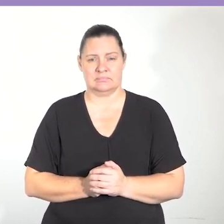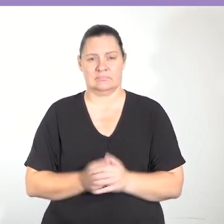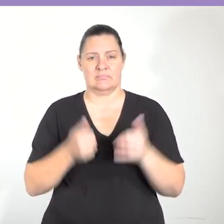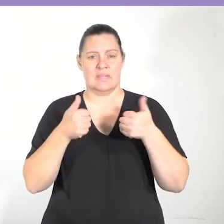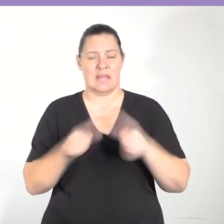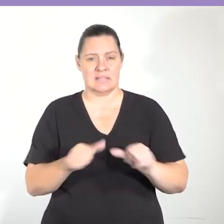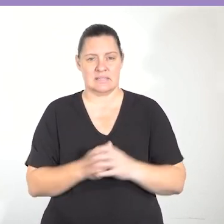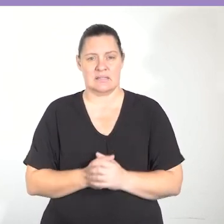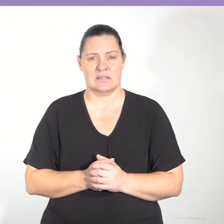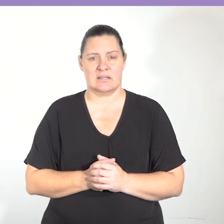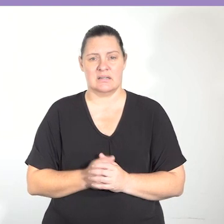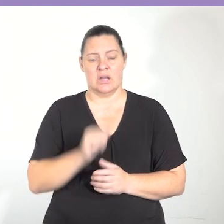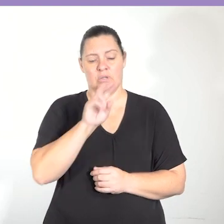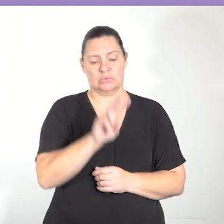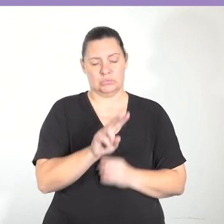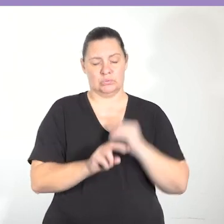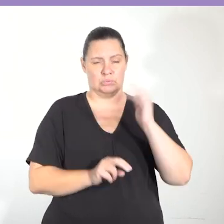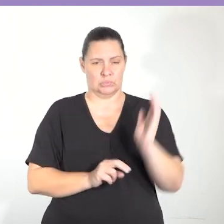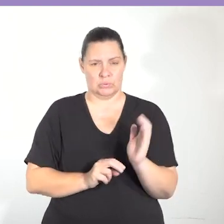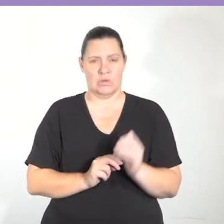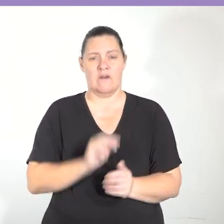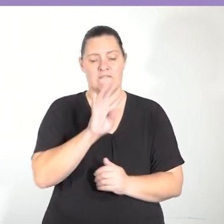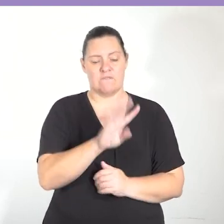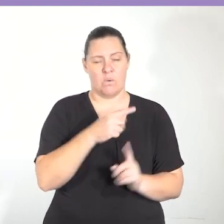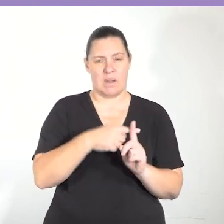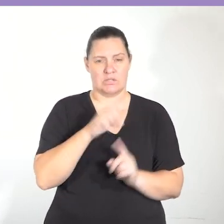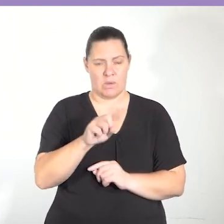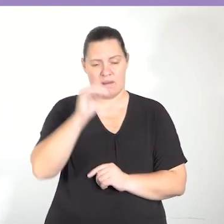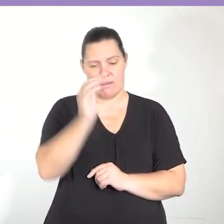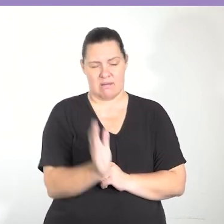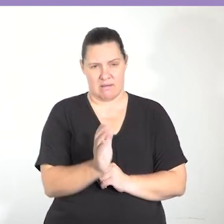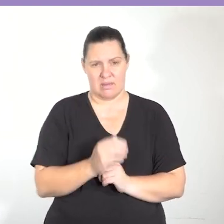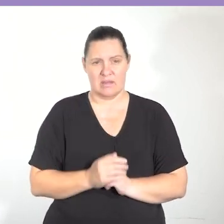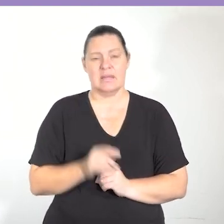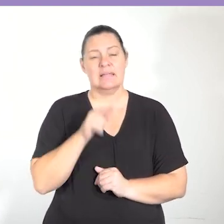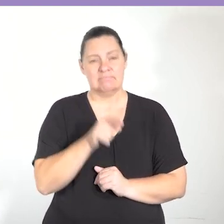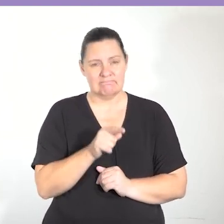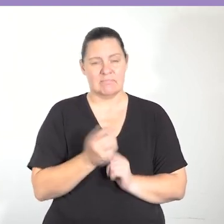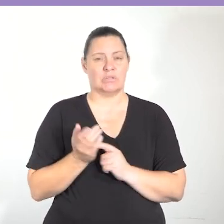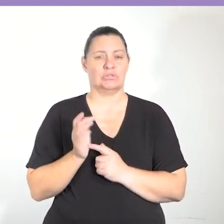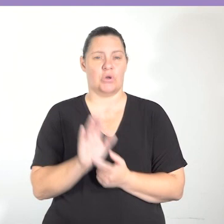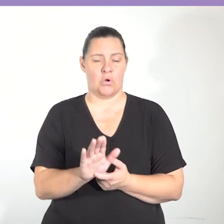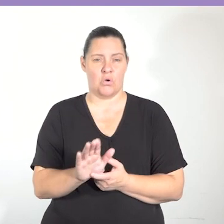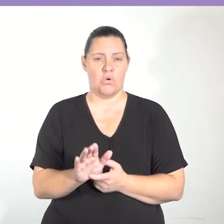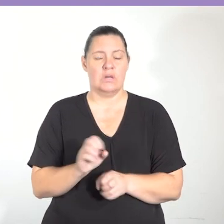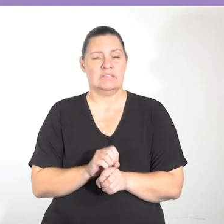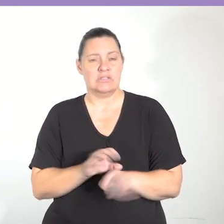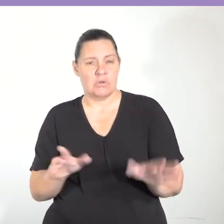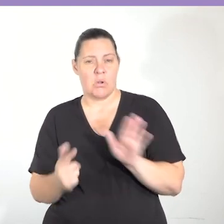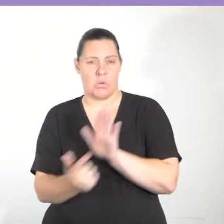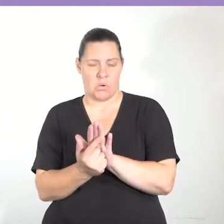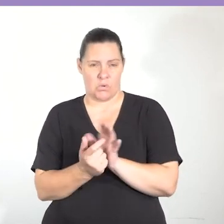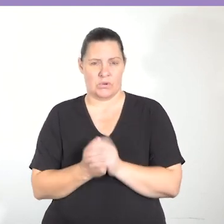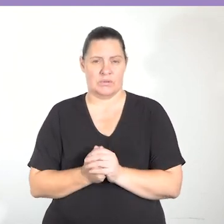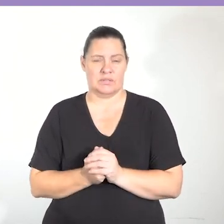The next one, 2 open bracket, 4 plus 1 close bracket. So here we can demonstrate our distributive laws.